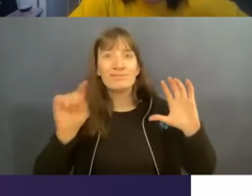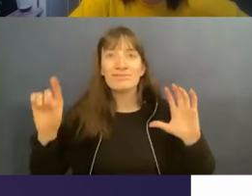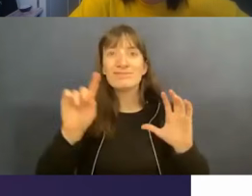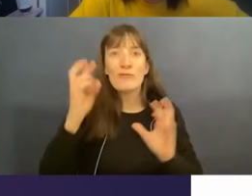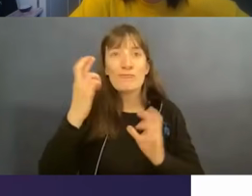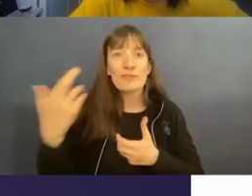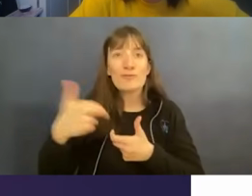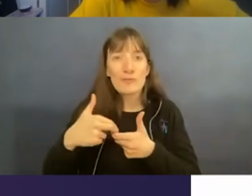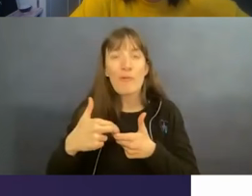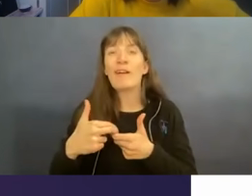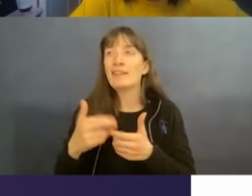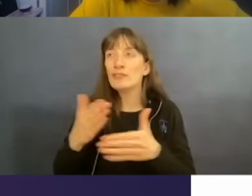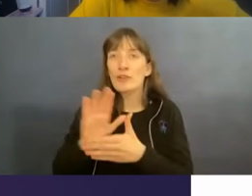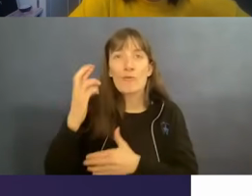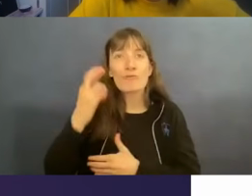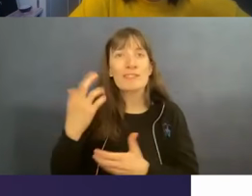kind of sharing your reason for why.